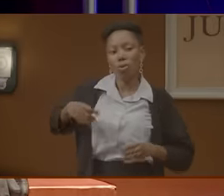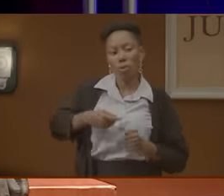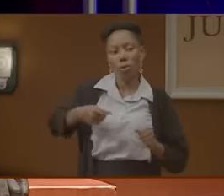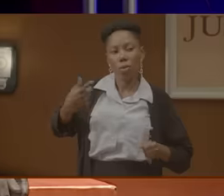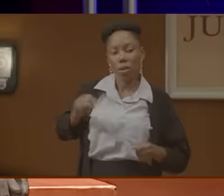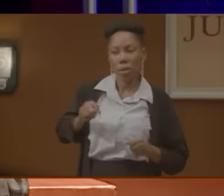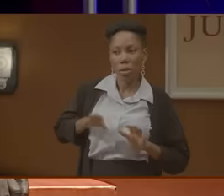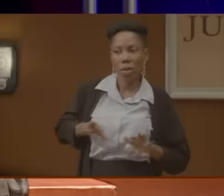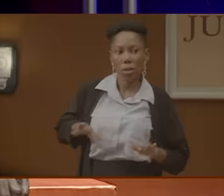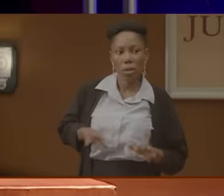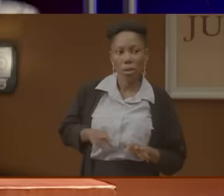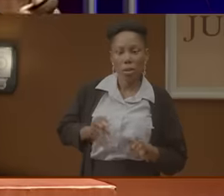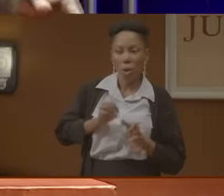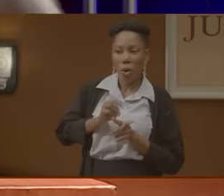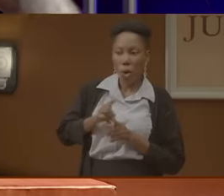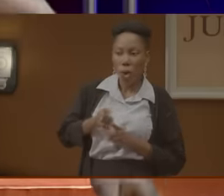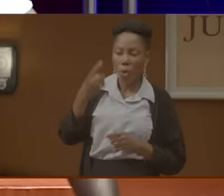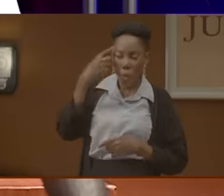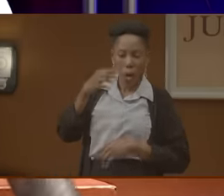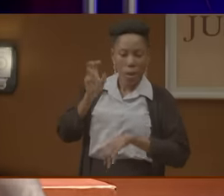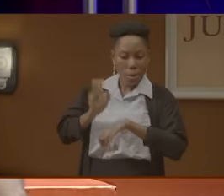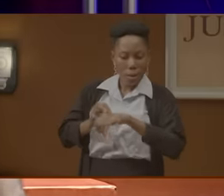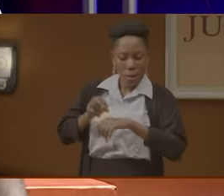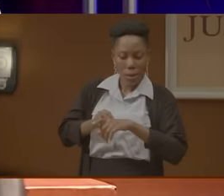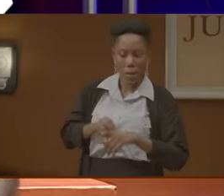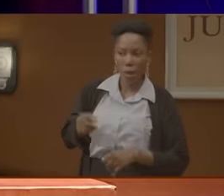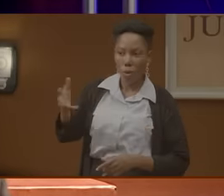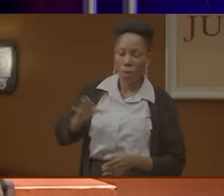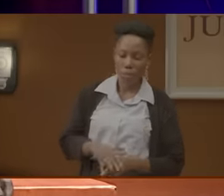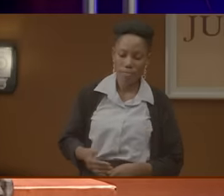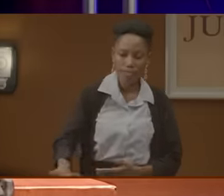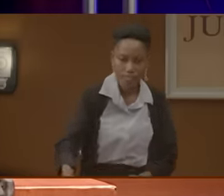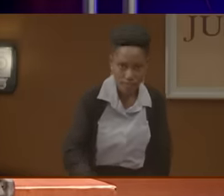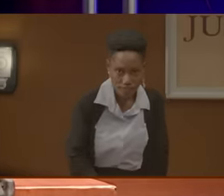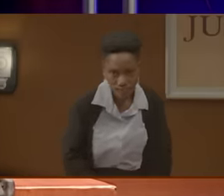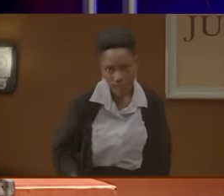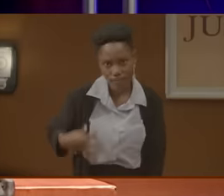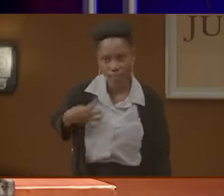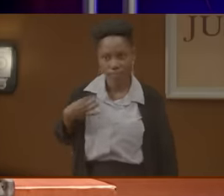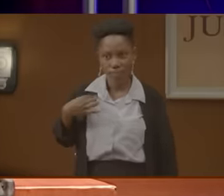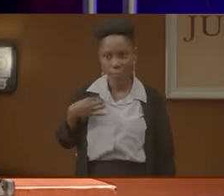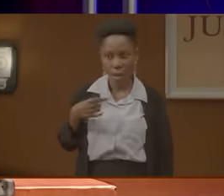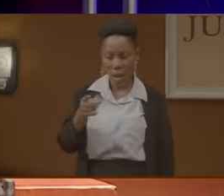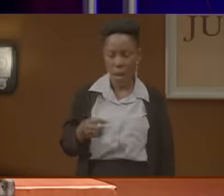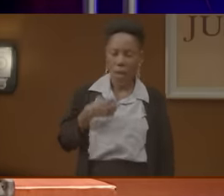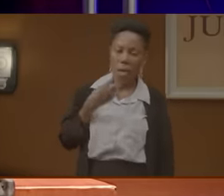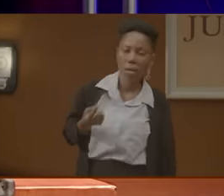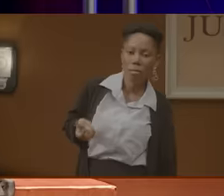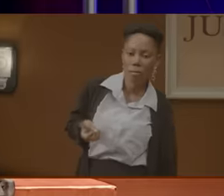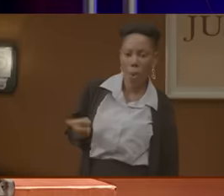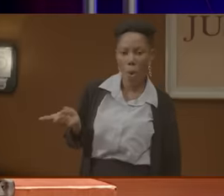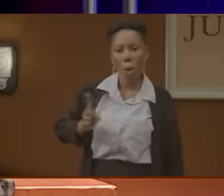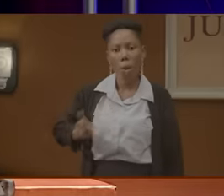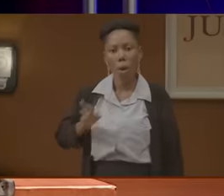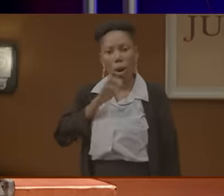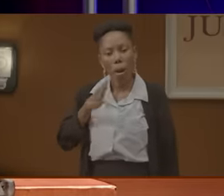the injury for? For you not to enter or for you not to I take I carry clothes. See, I should tell her where I carry my